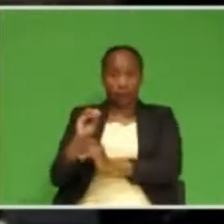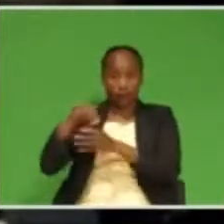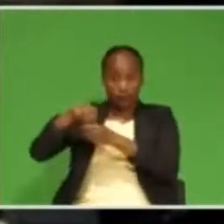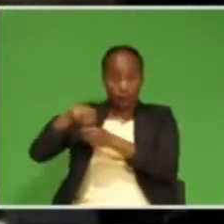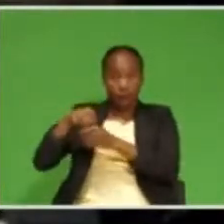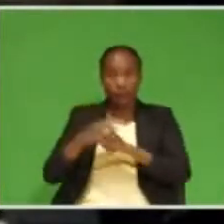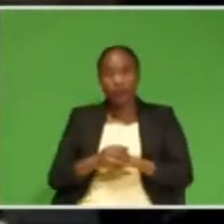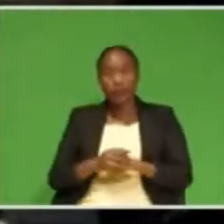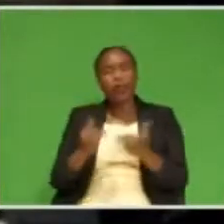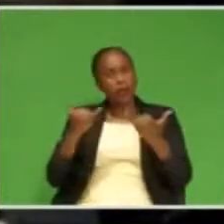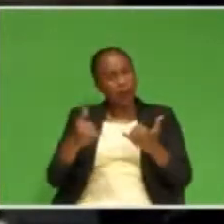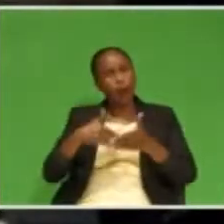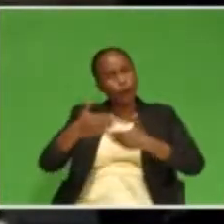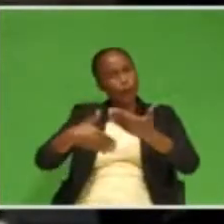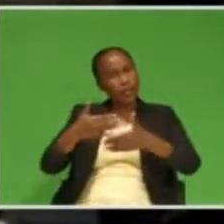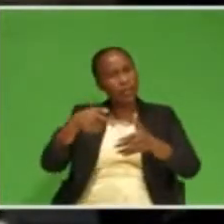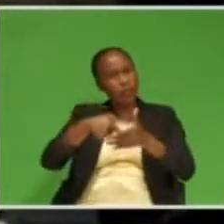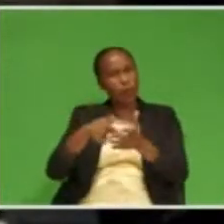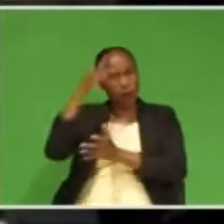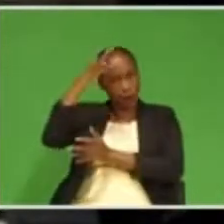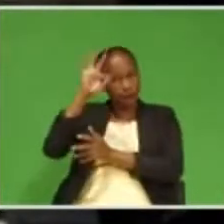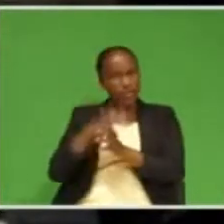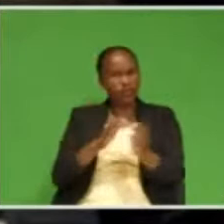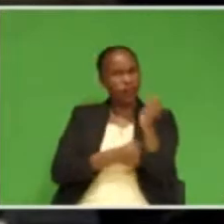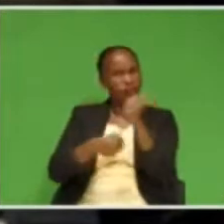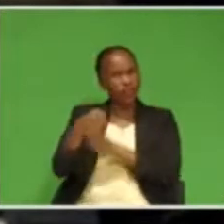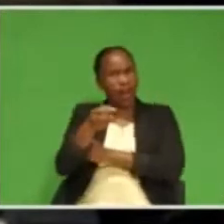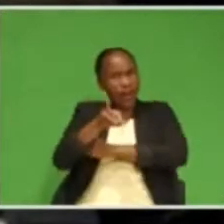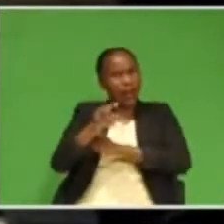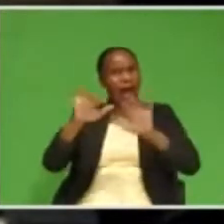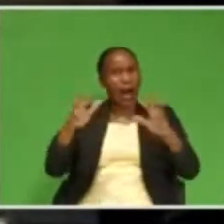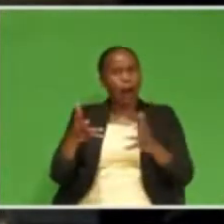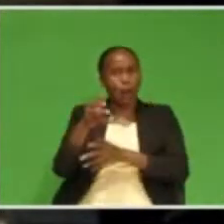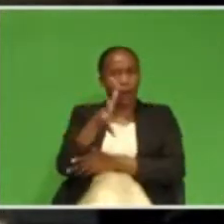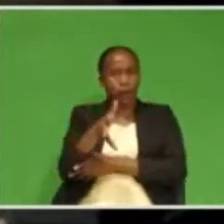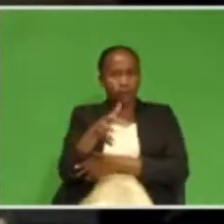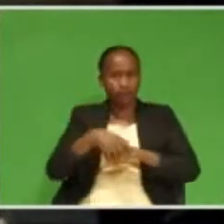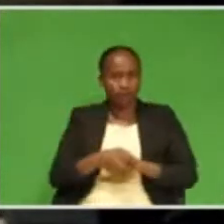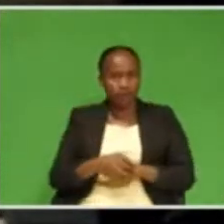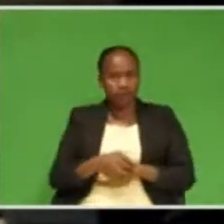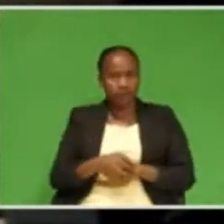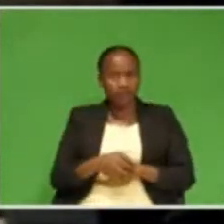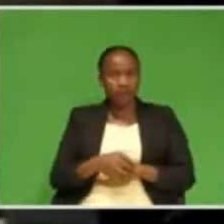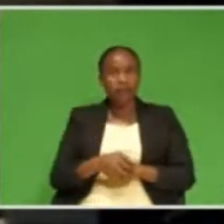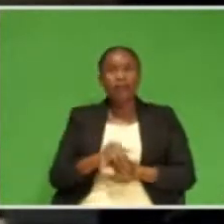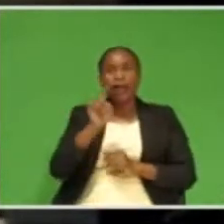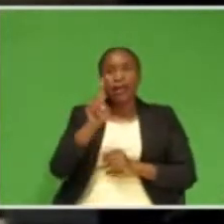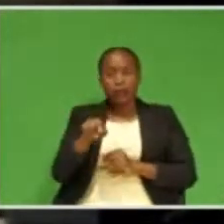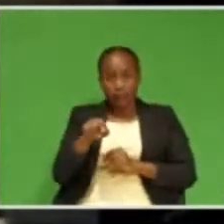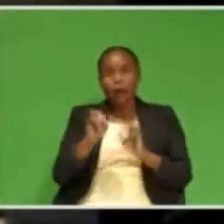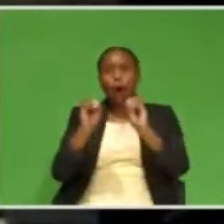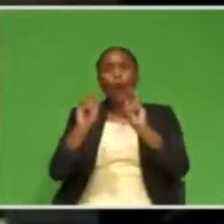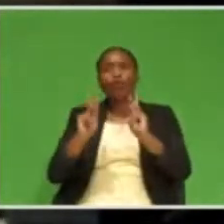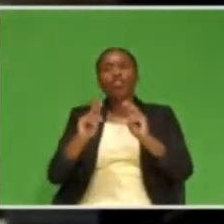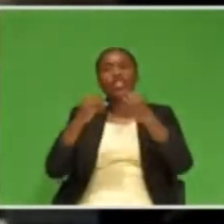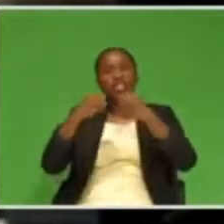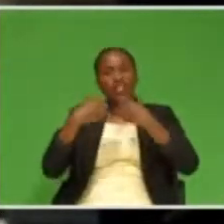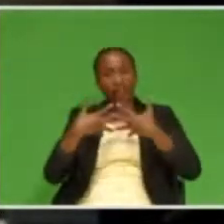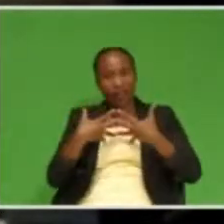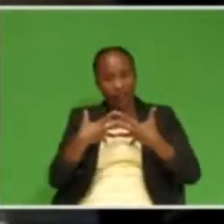process of restructuring government will give us an opportunity to determine